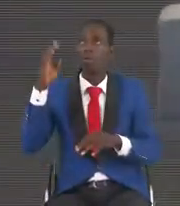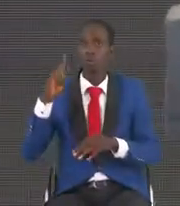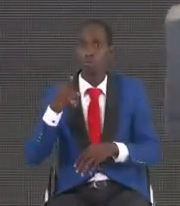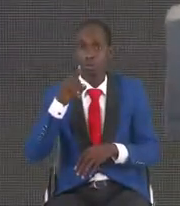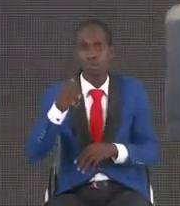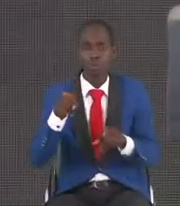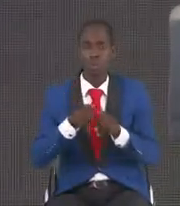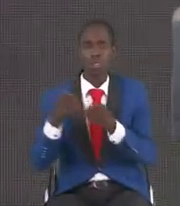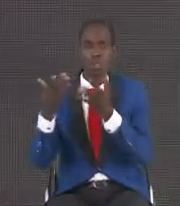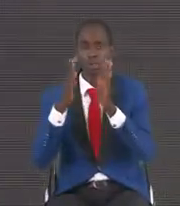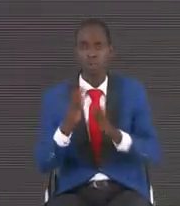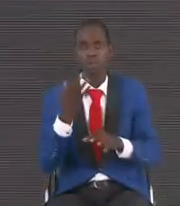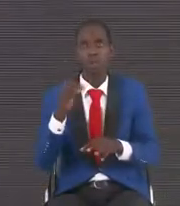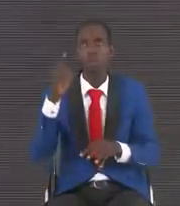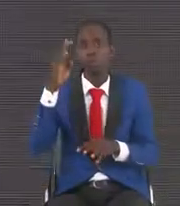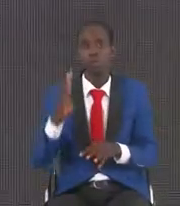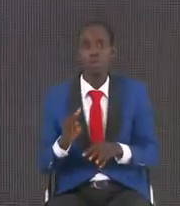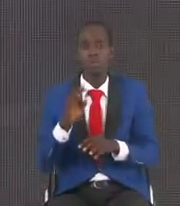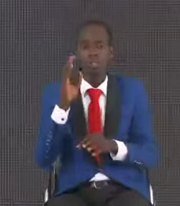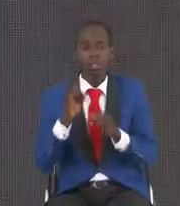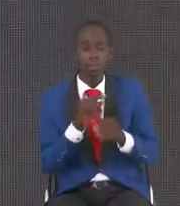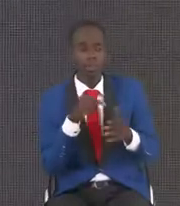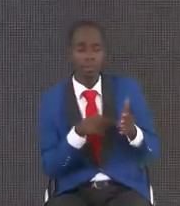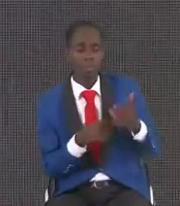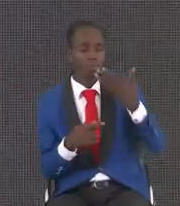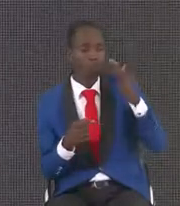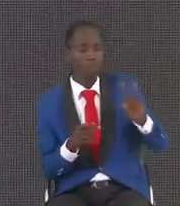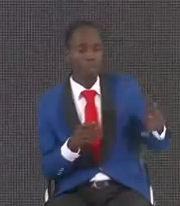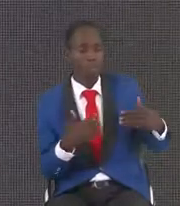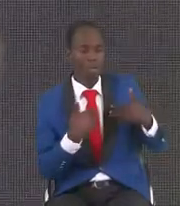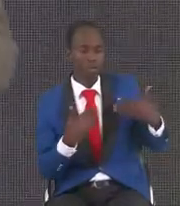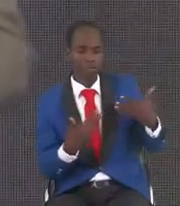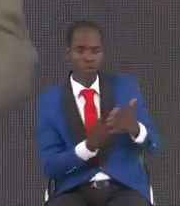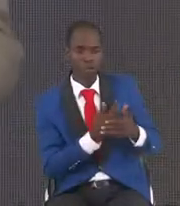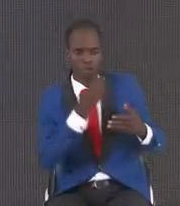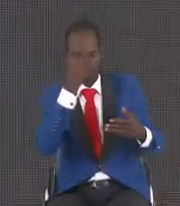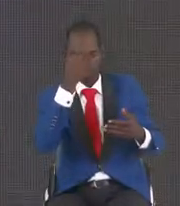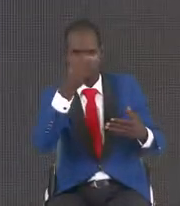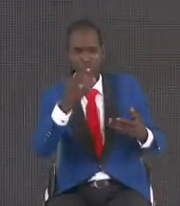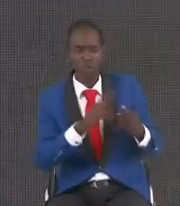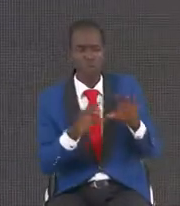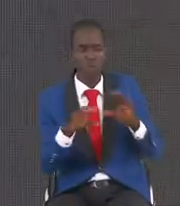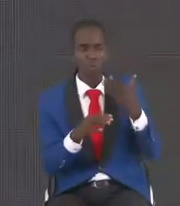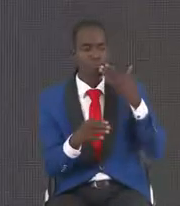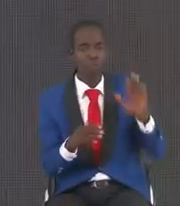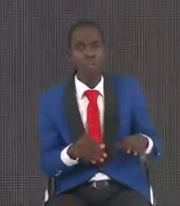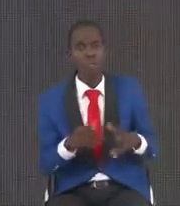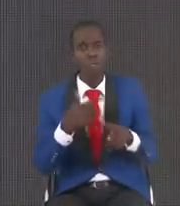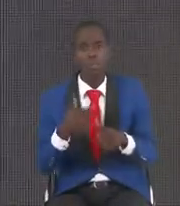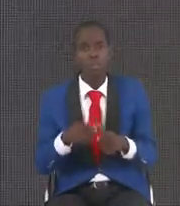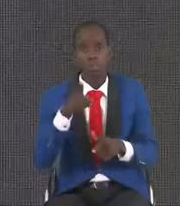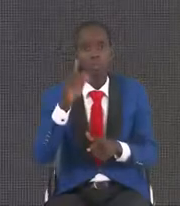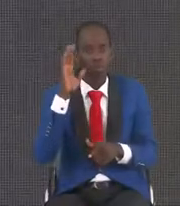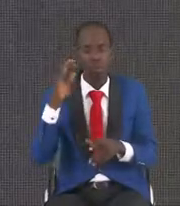of God, if those people are getting new methods and they're doing evil, then you'll get new